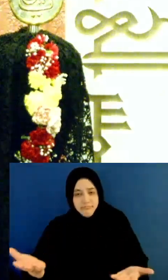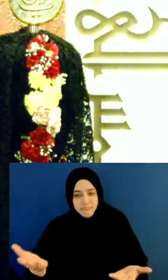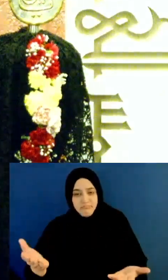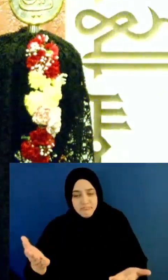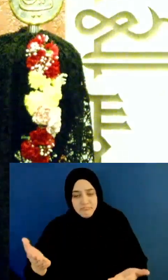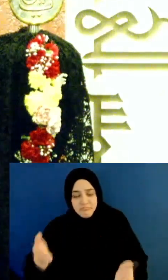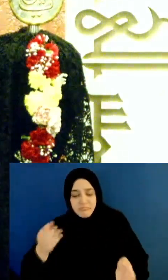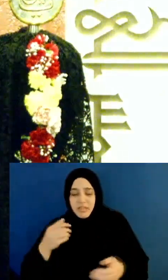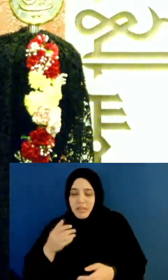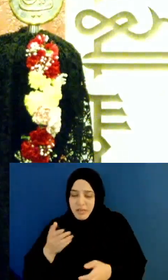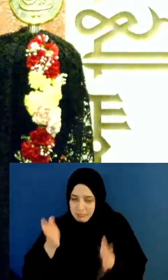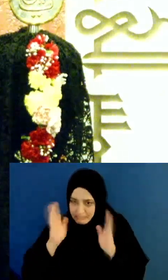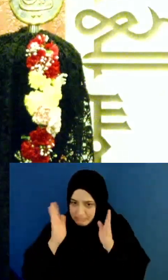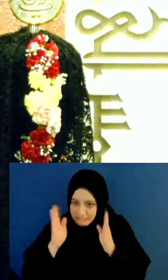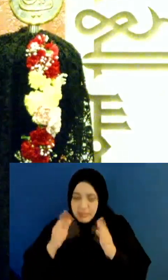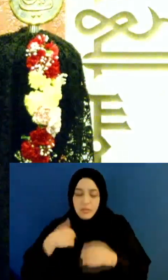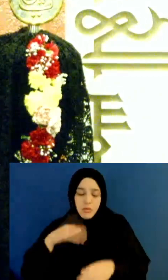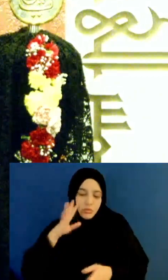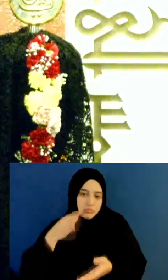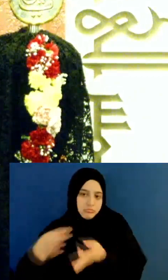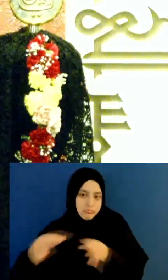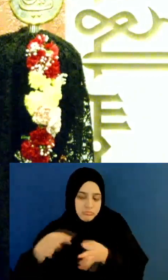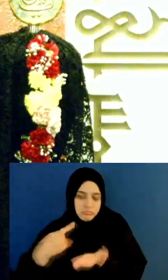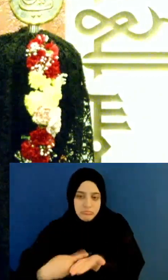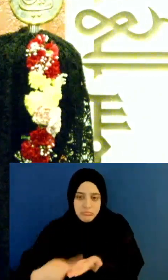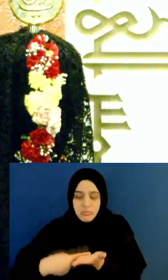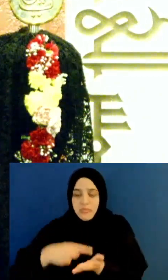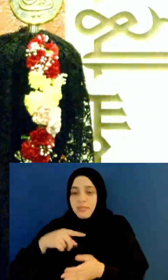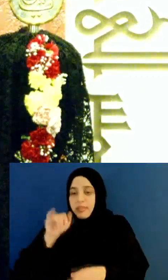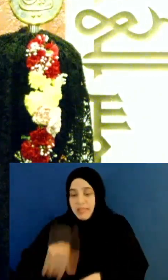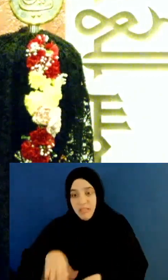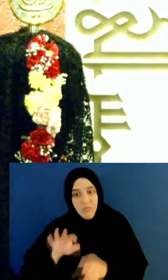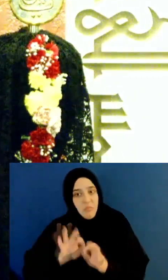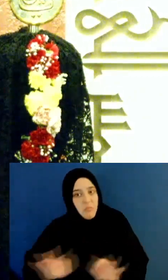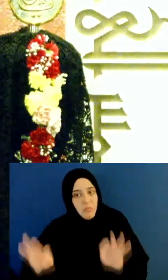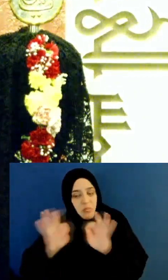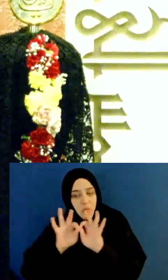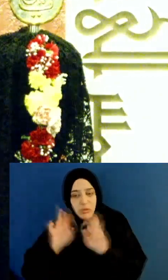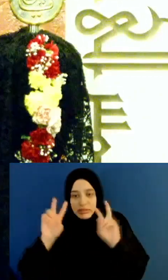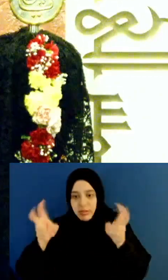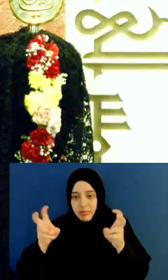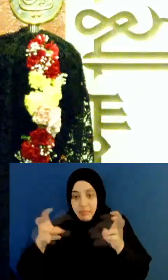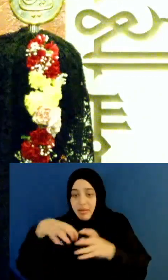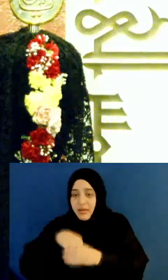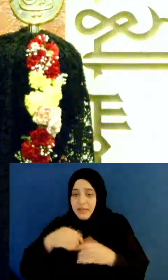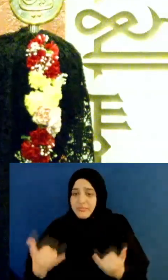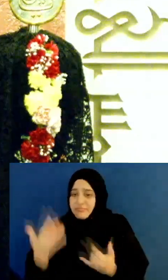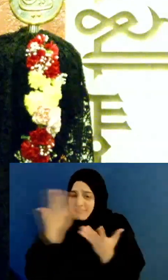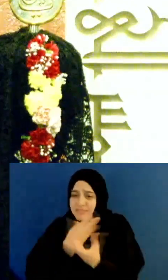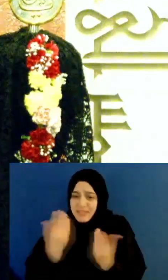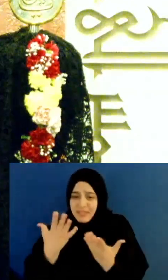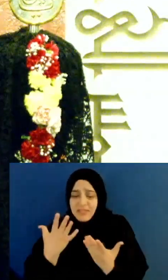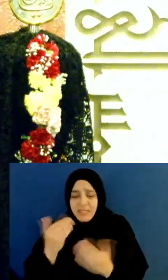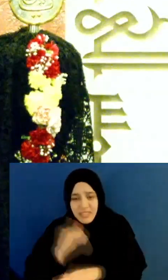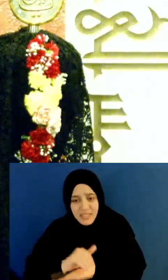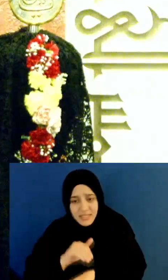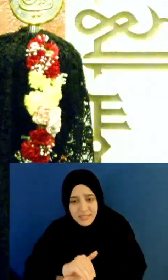very important topic on this beautiful night of Alamdar, Kamar Bani